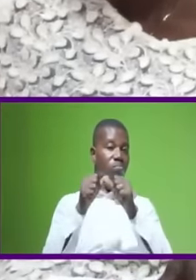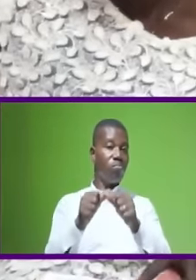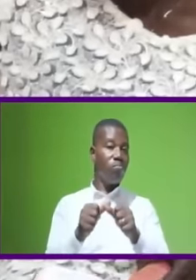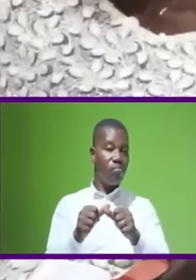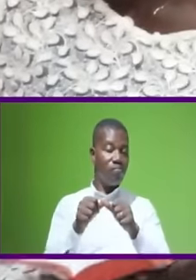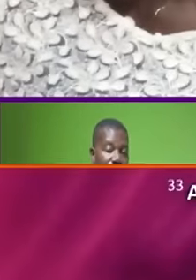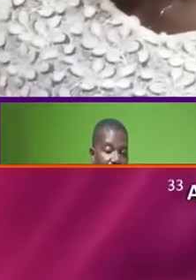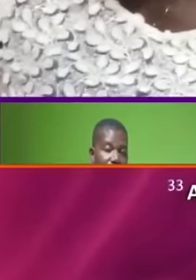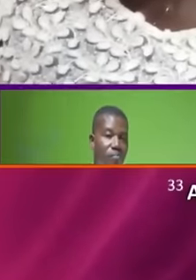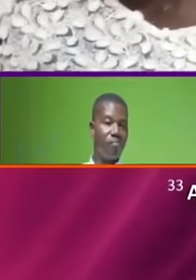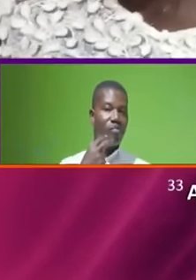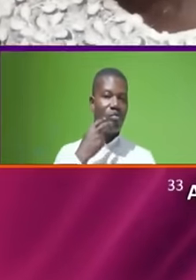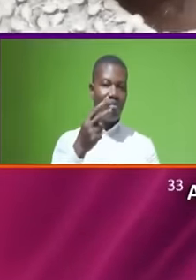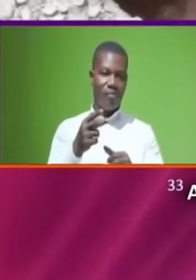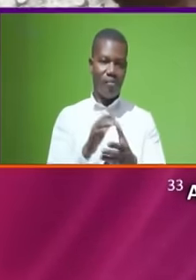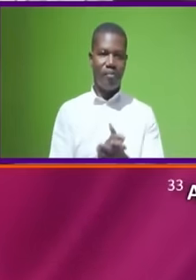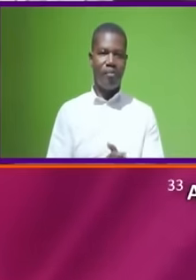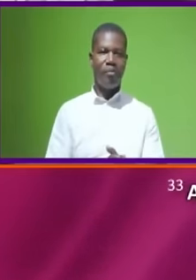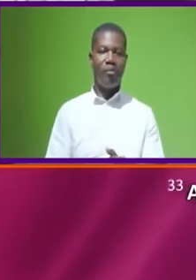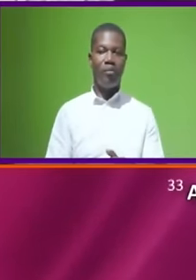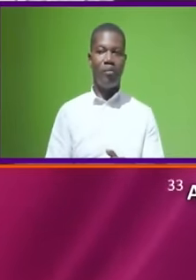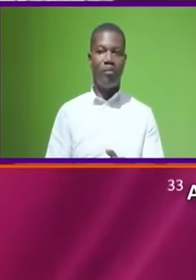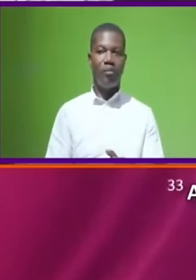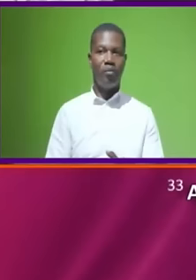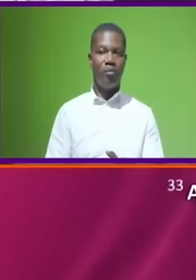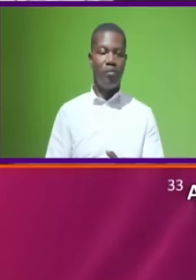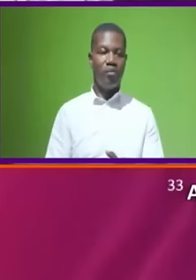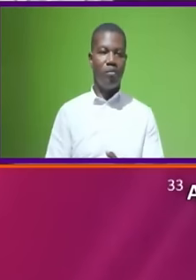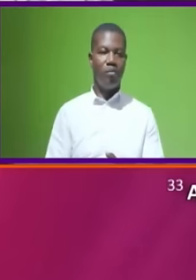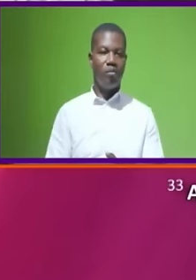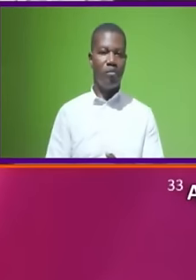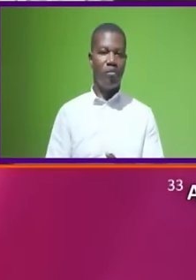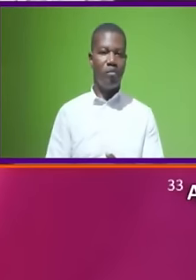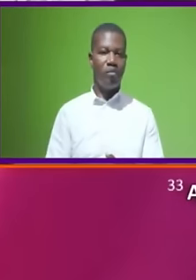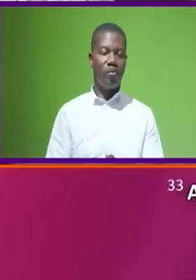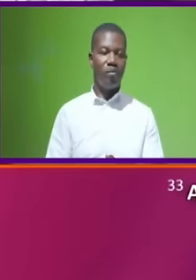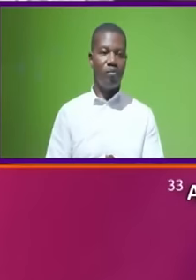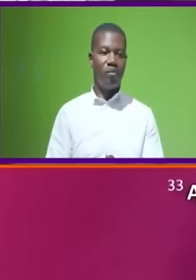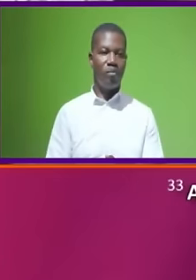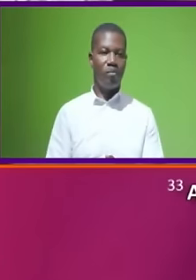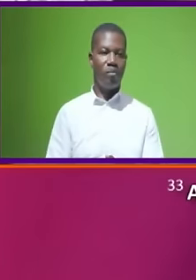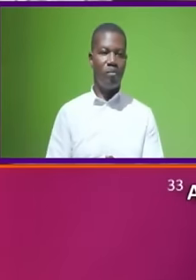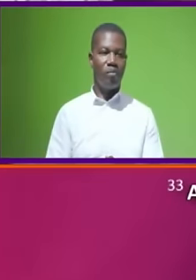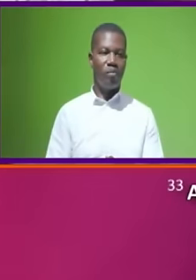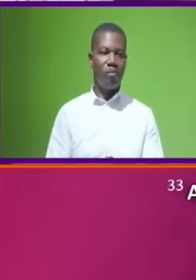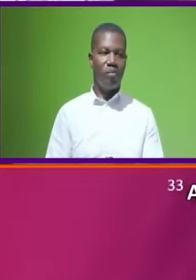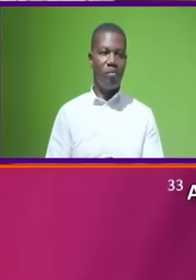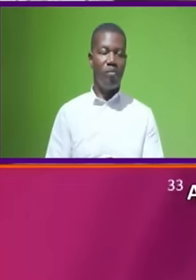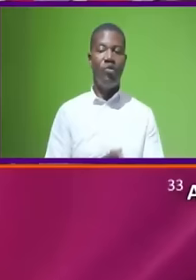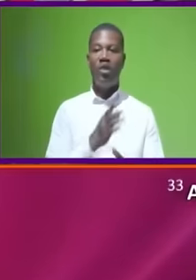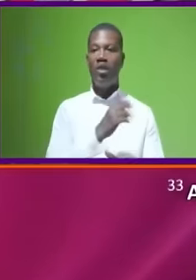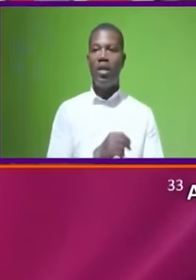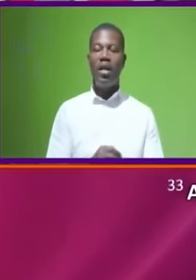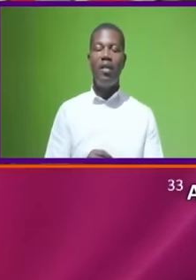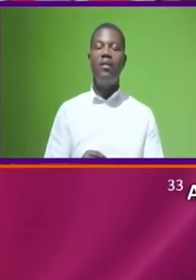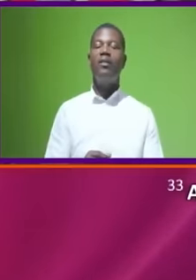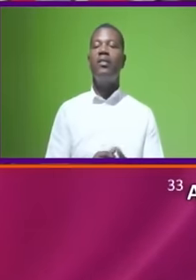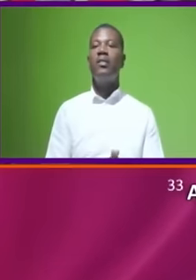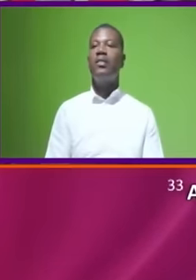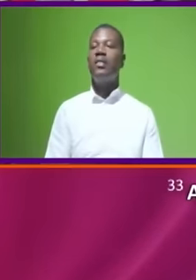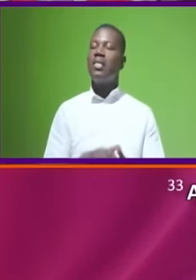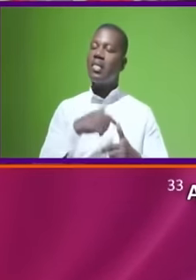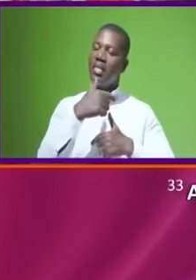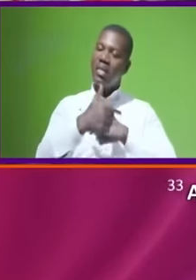Let's continue and let's see what will happen. So to us. Uh-huh. Na Adom Kesie wo wo nyina so. Na